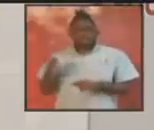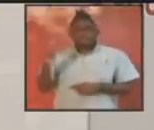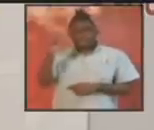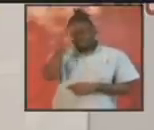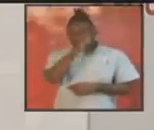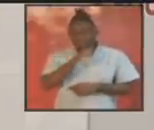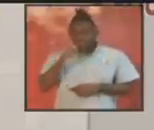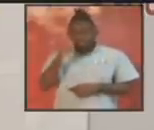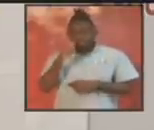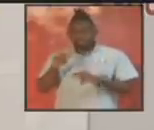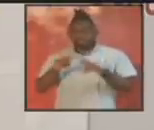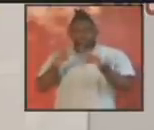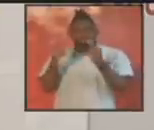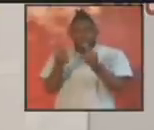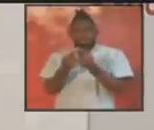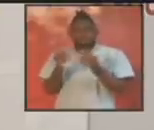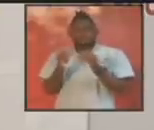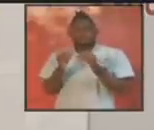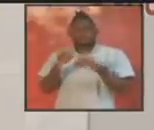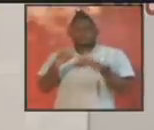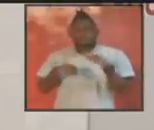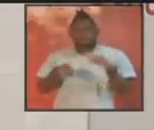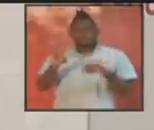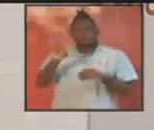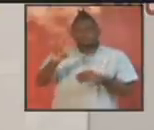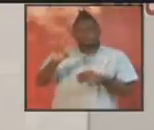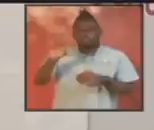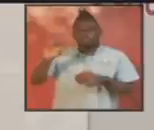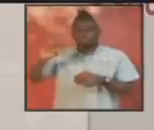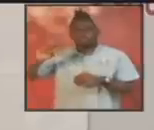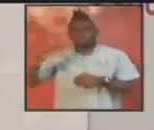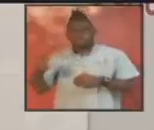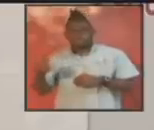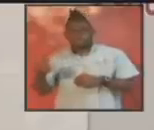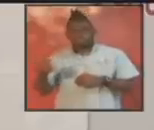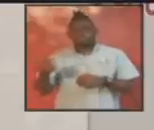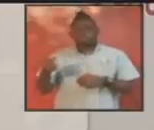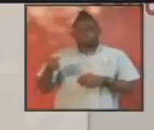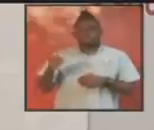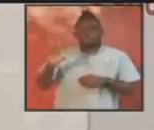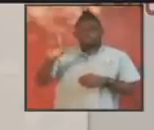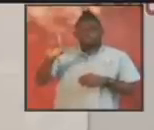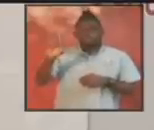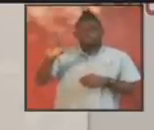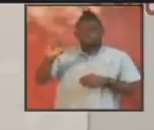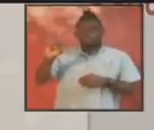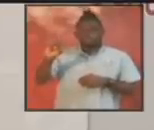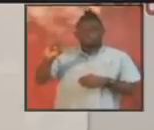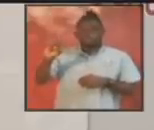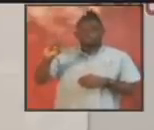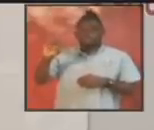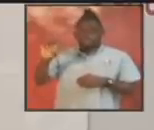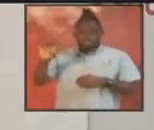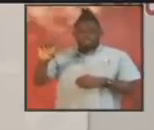over 200,000 doses that has already been arranged, and we